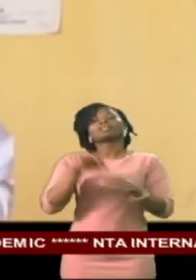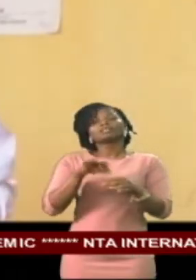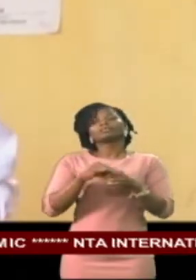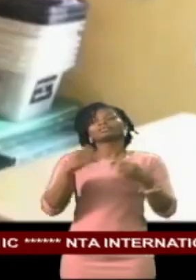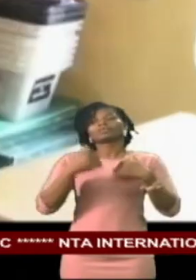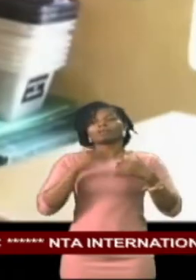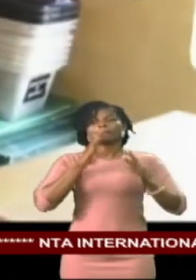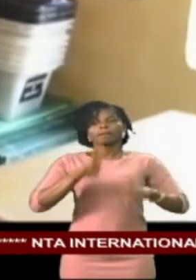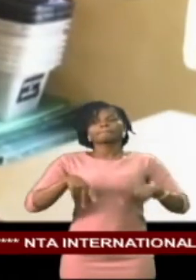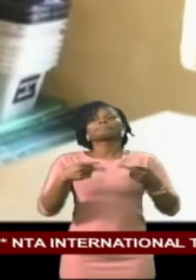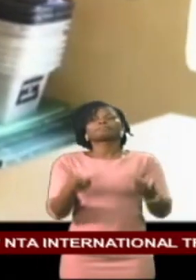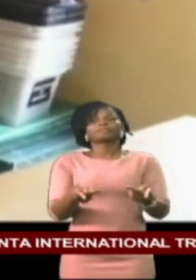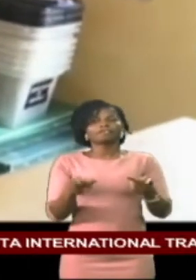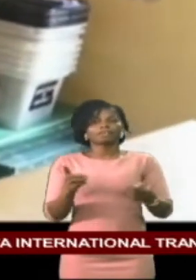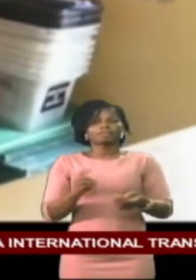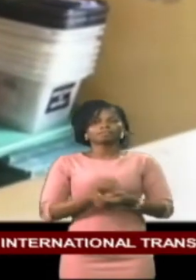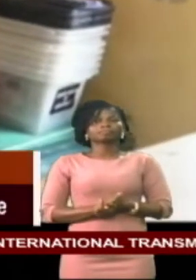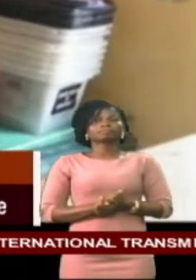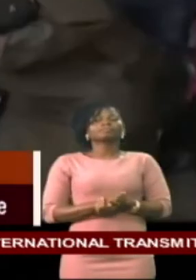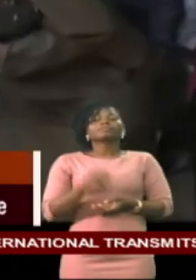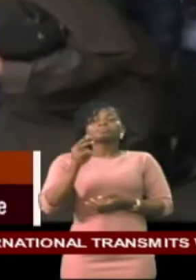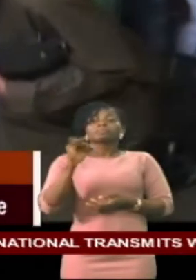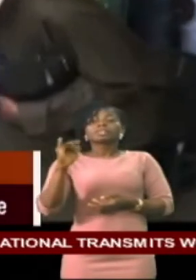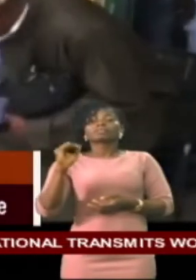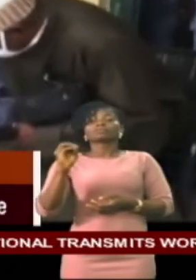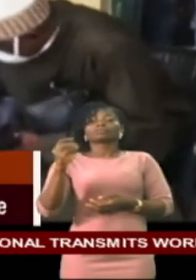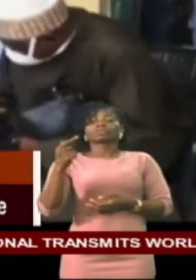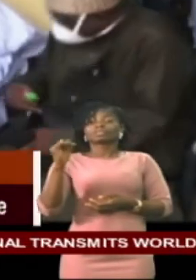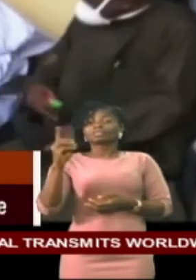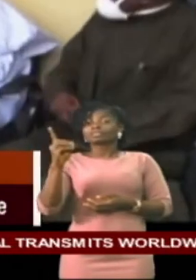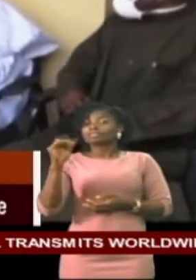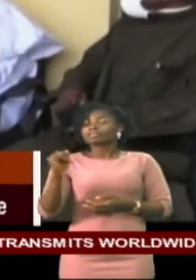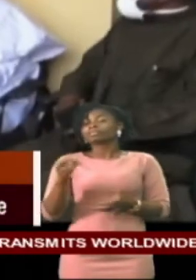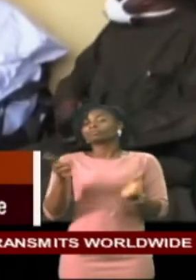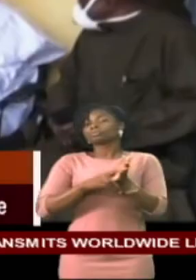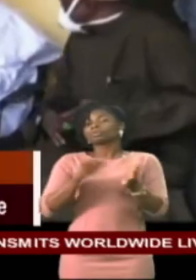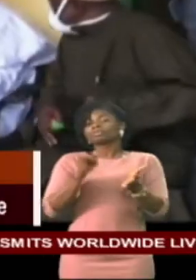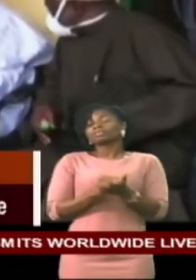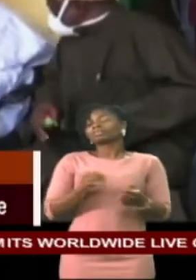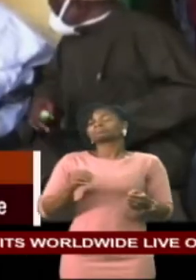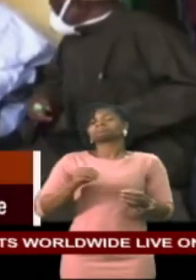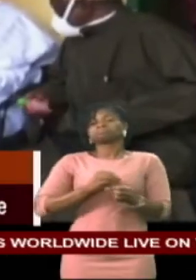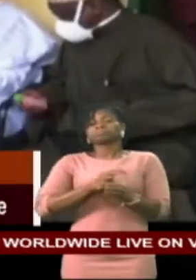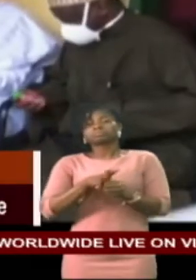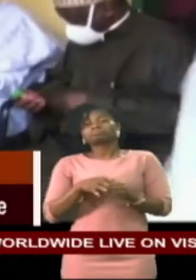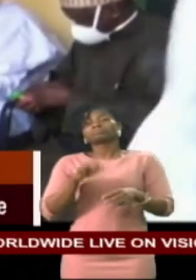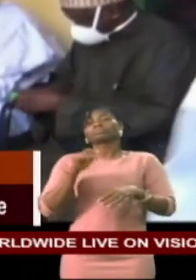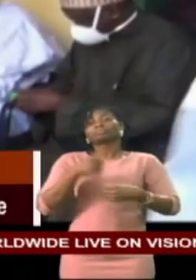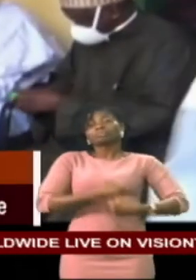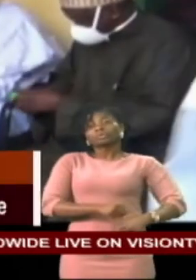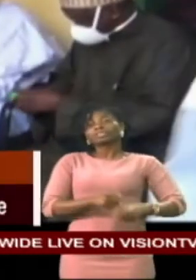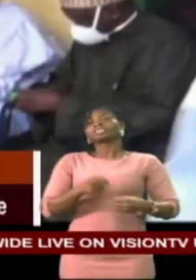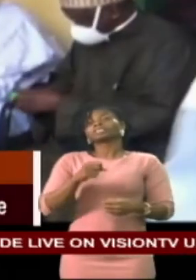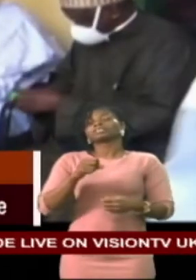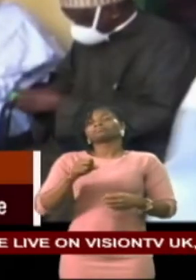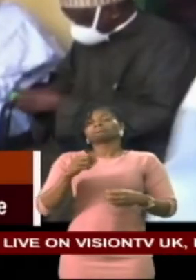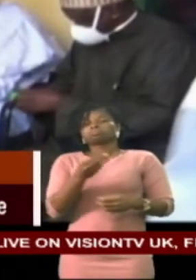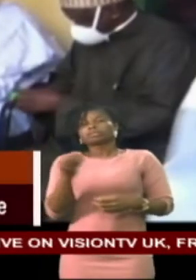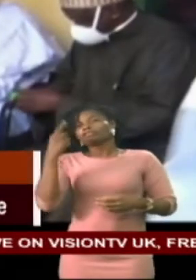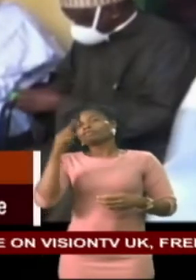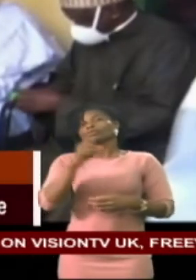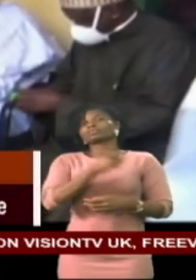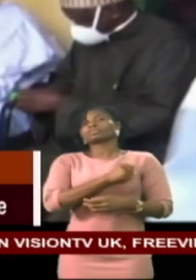provided. Mia Ogidi reports that after inspecting the COVID-19 personal protective kits for staff, the INEC chairman